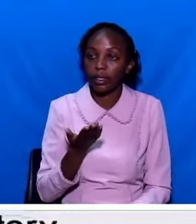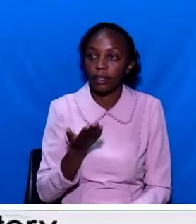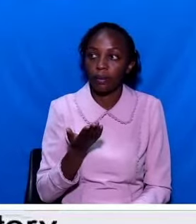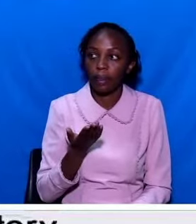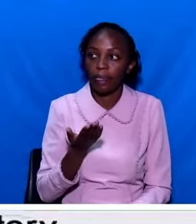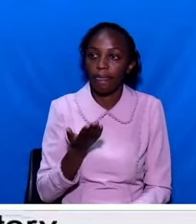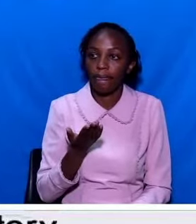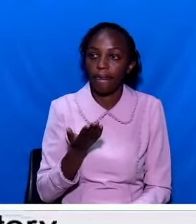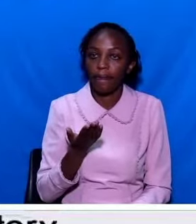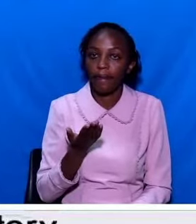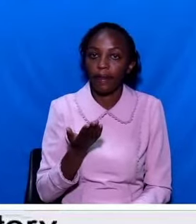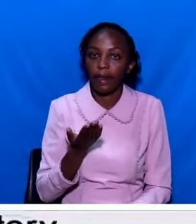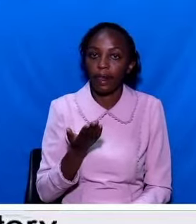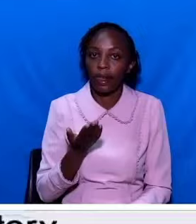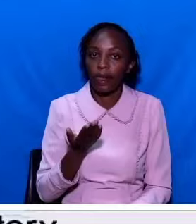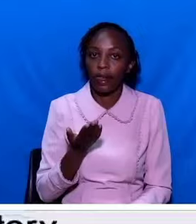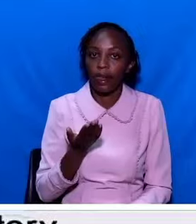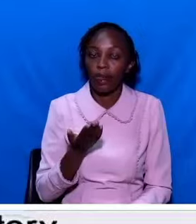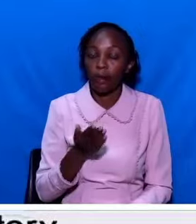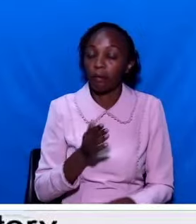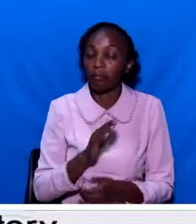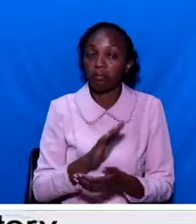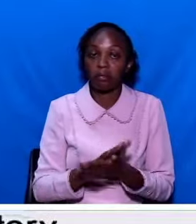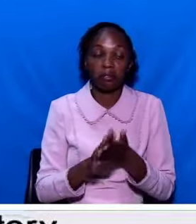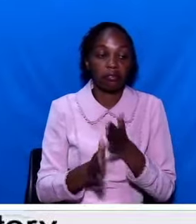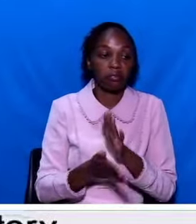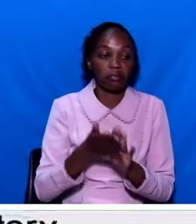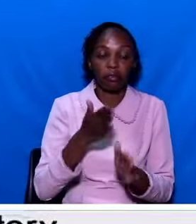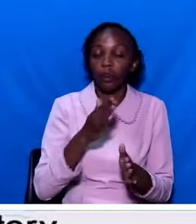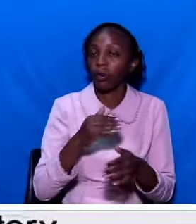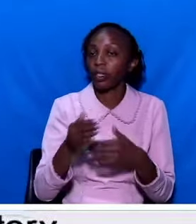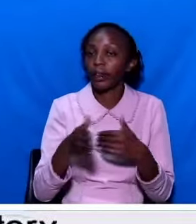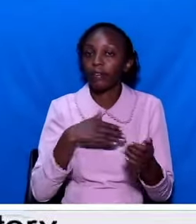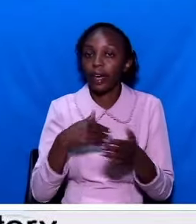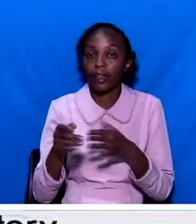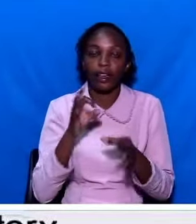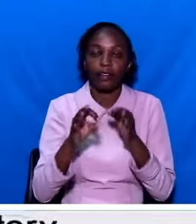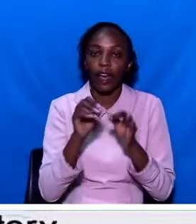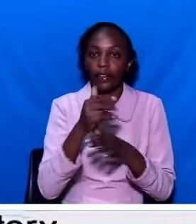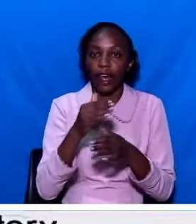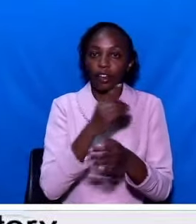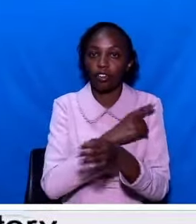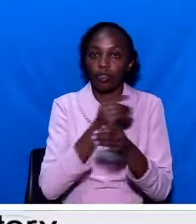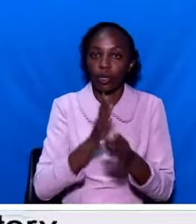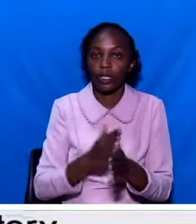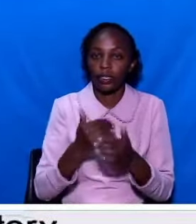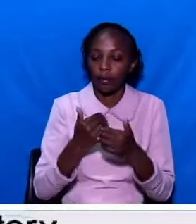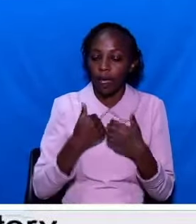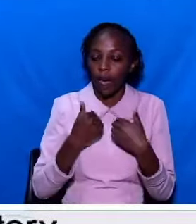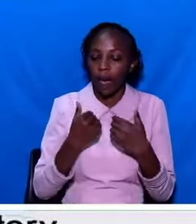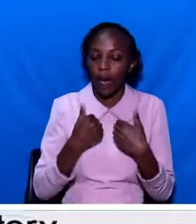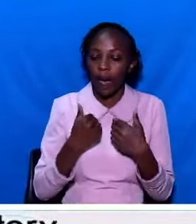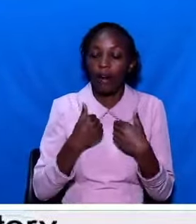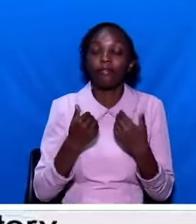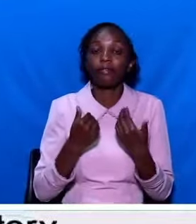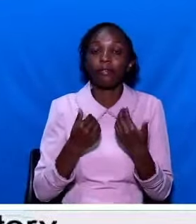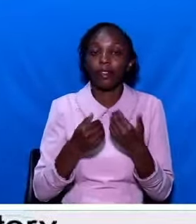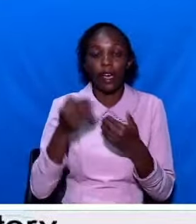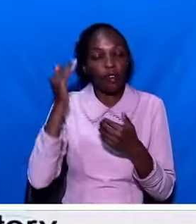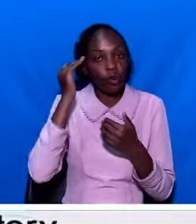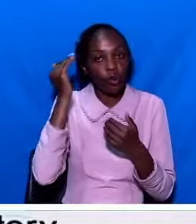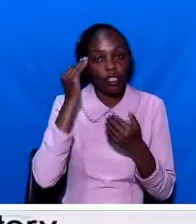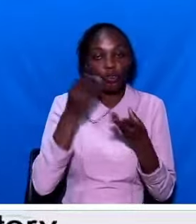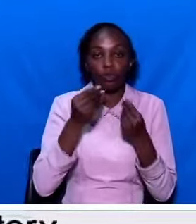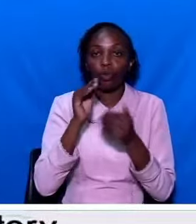it doesn't matter. No witch doctor has enough charms to deal with your destiny.